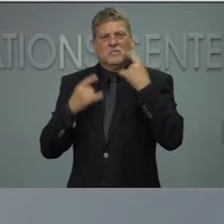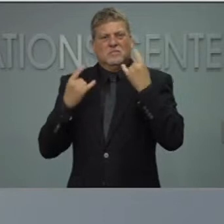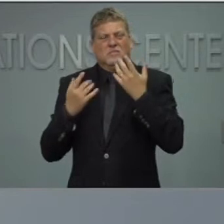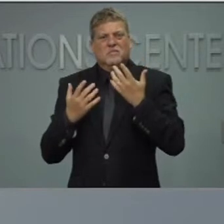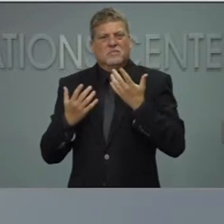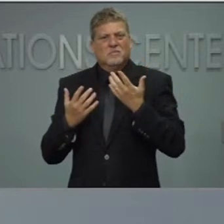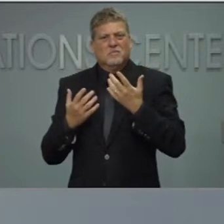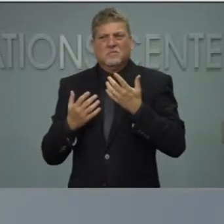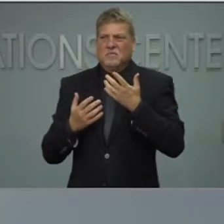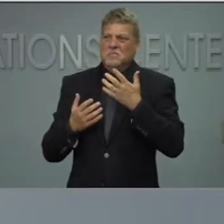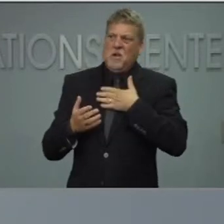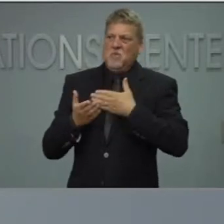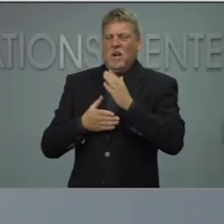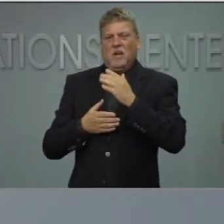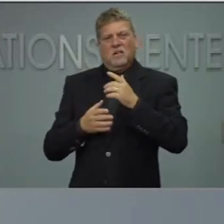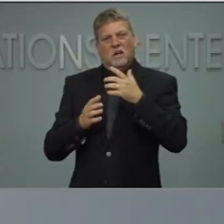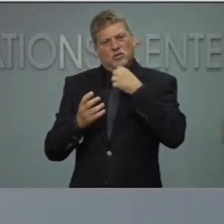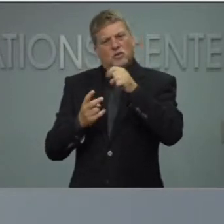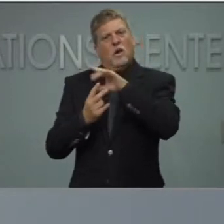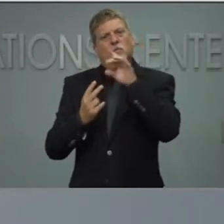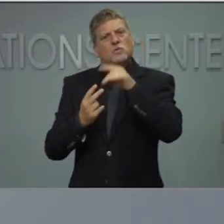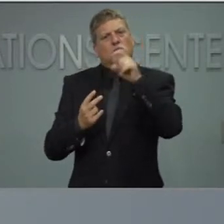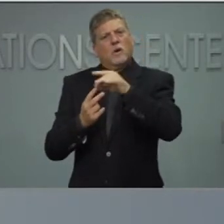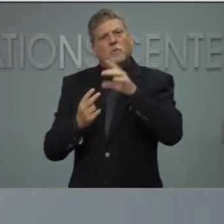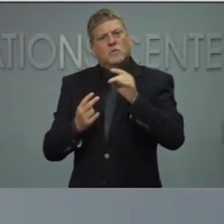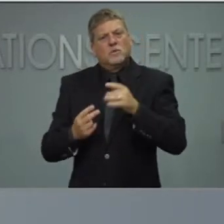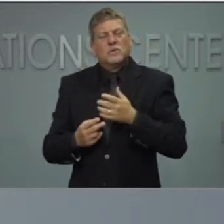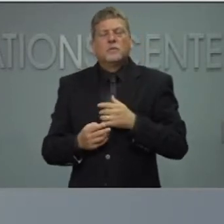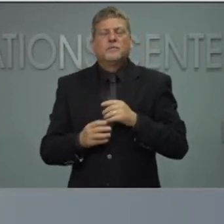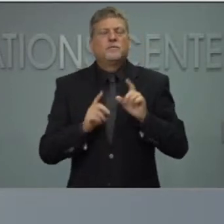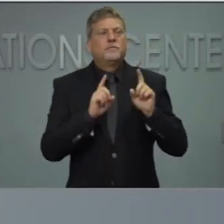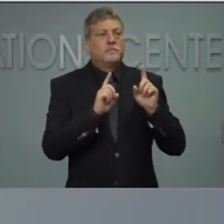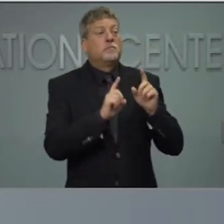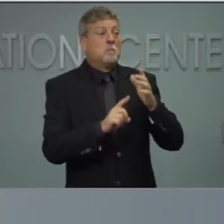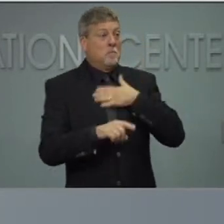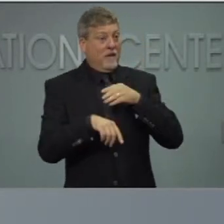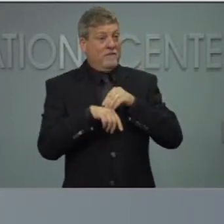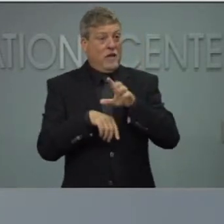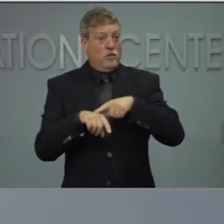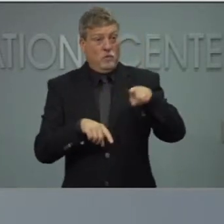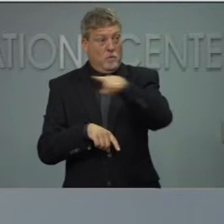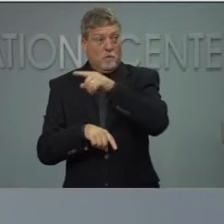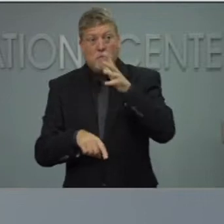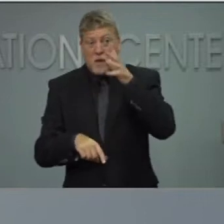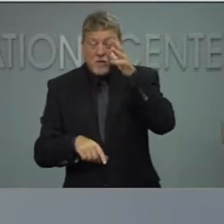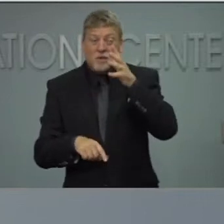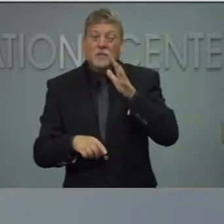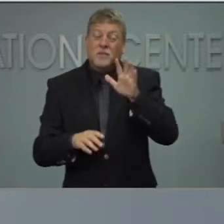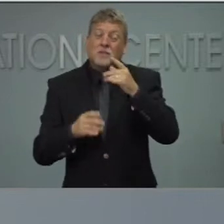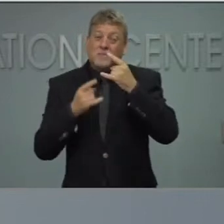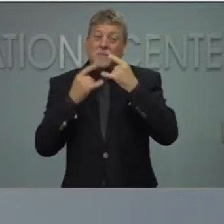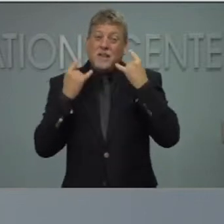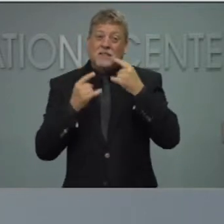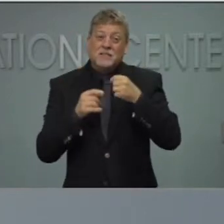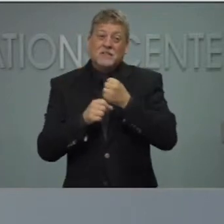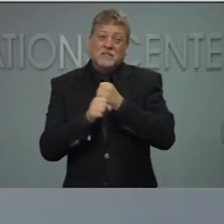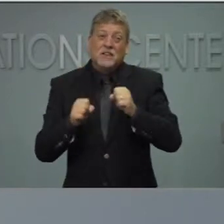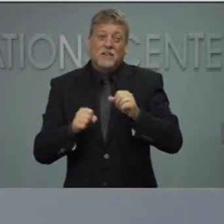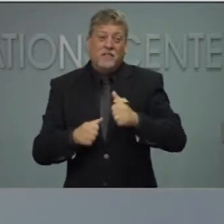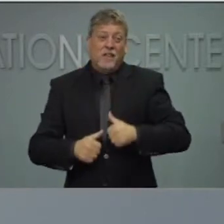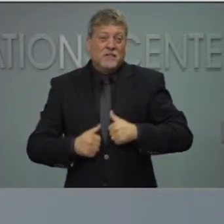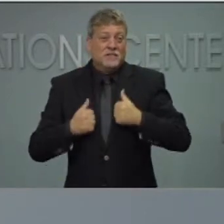save lives, that when we're requiring school children and staff to wear a mask,